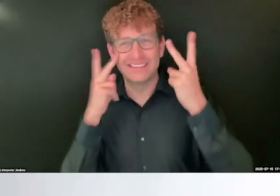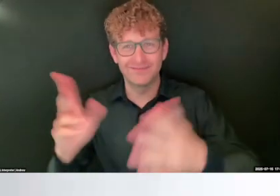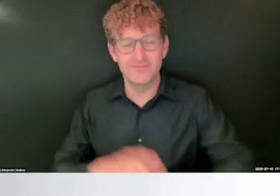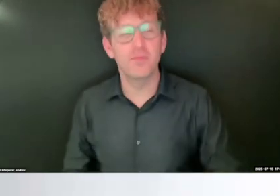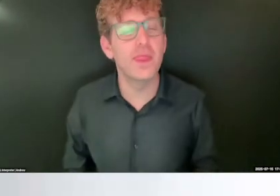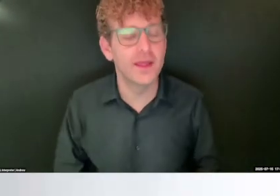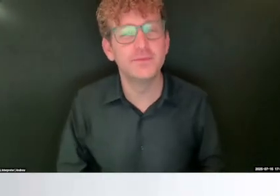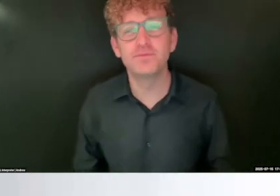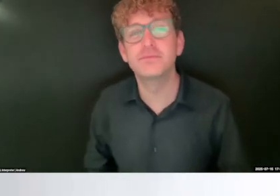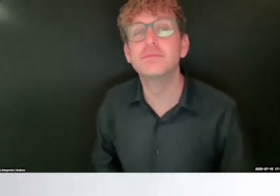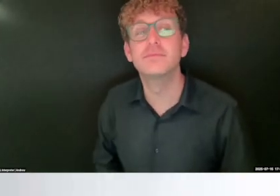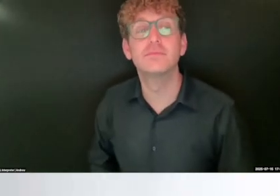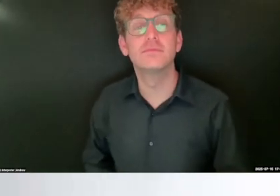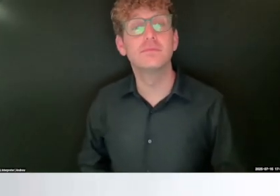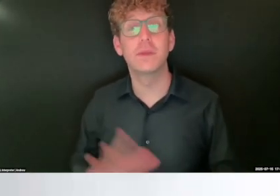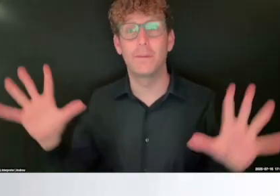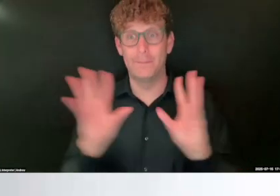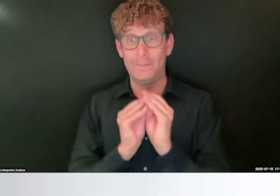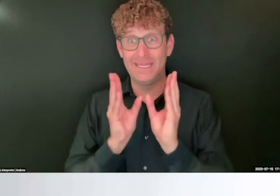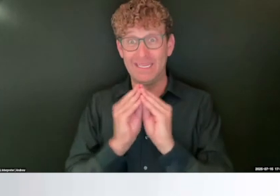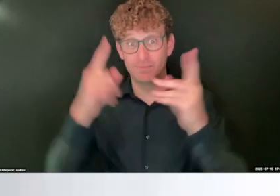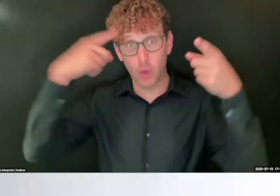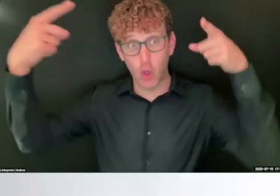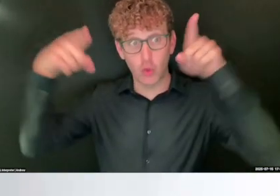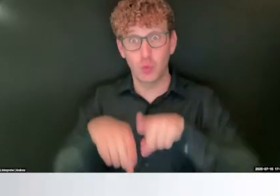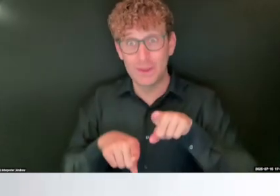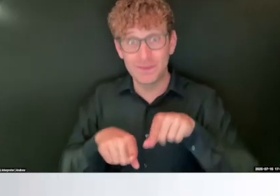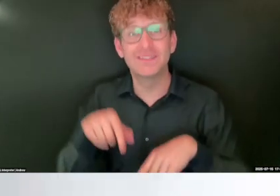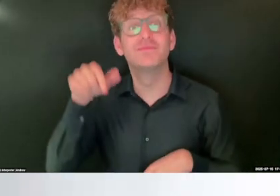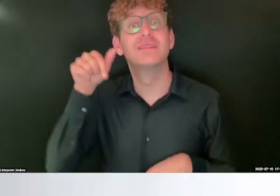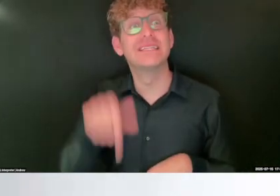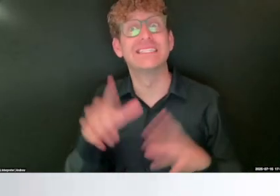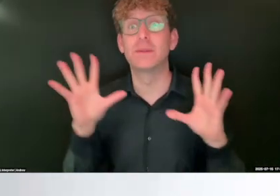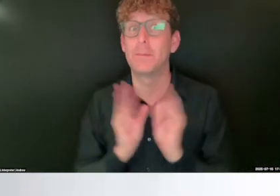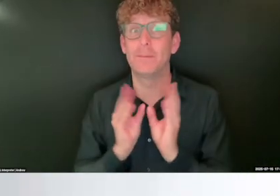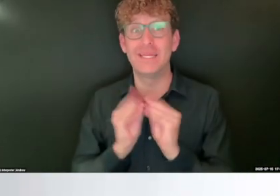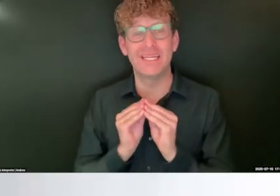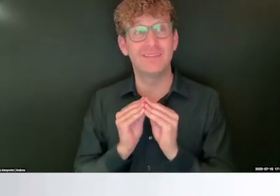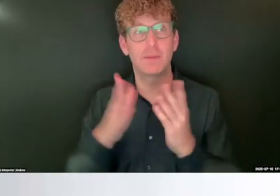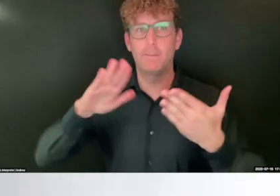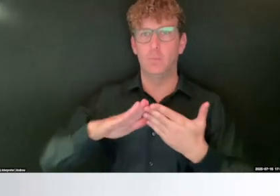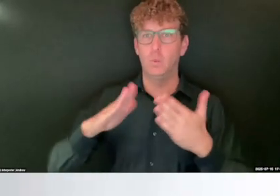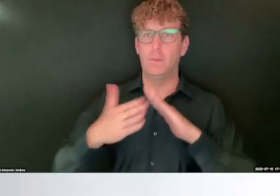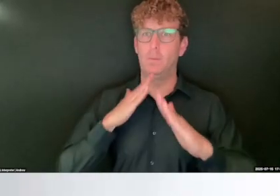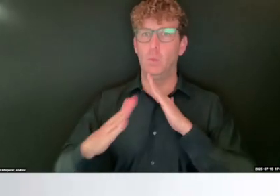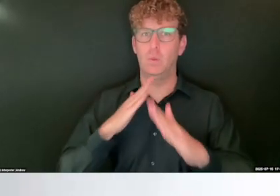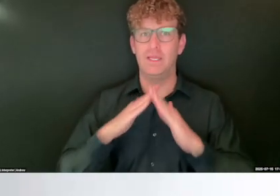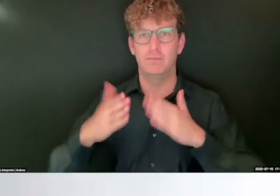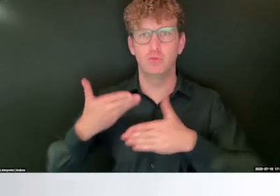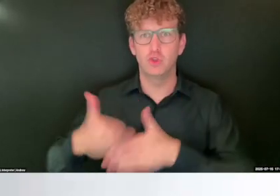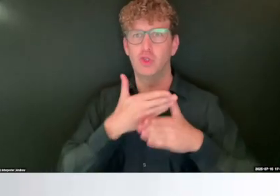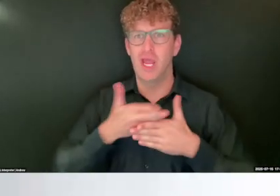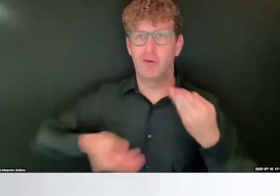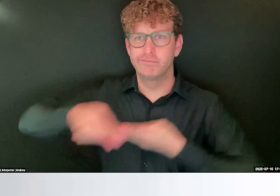All right, meeting agreements. These meetings are about community and sharing information. Our meeting agreements